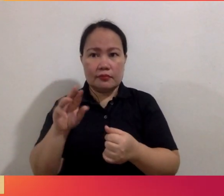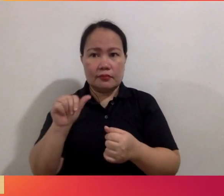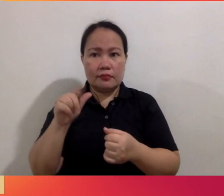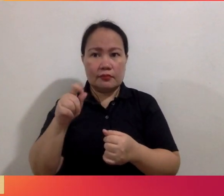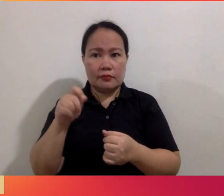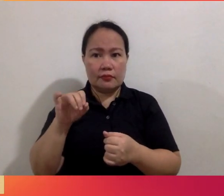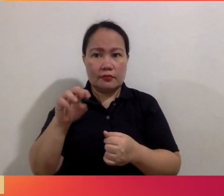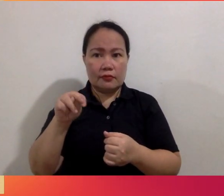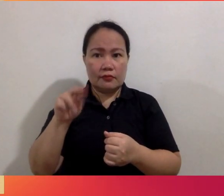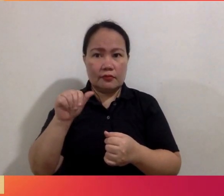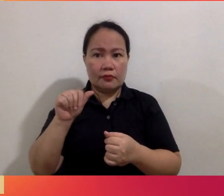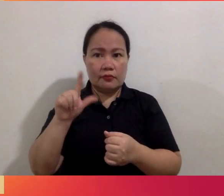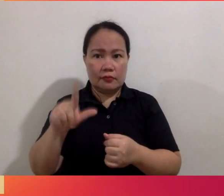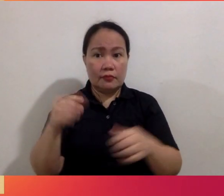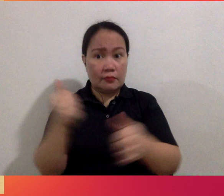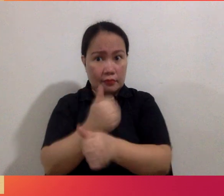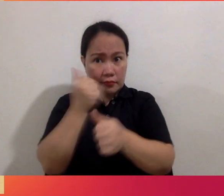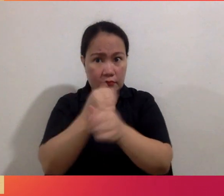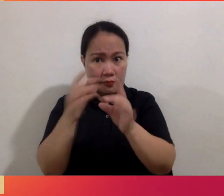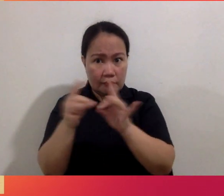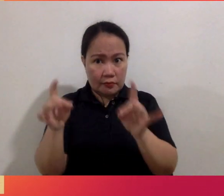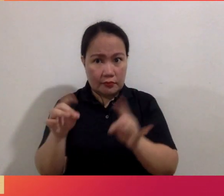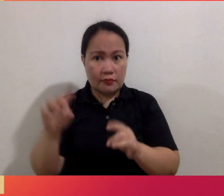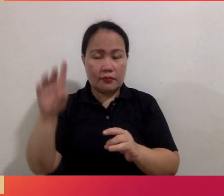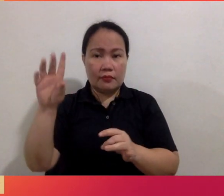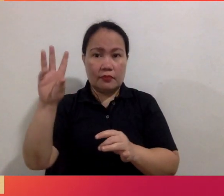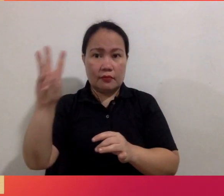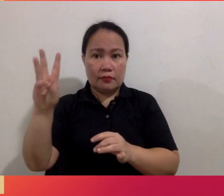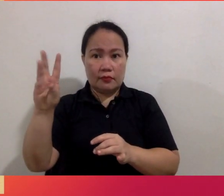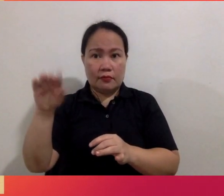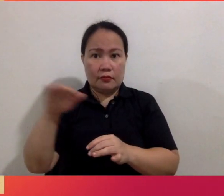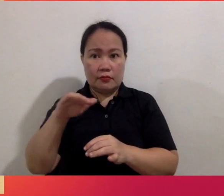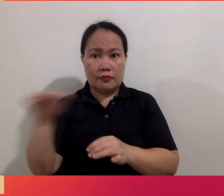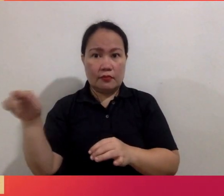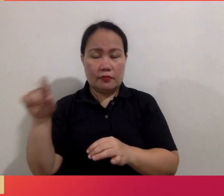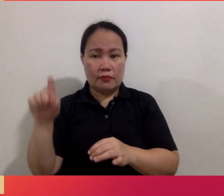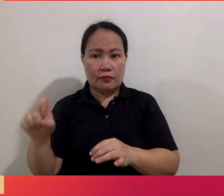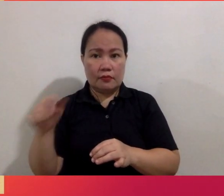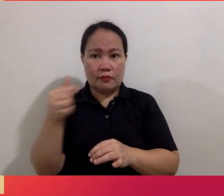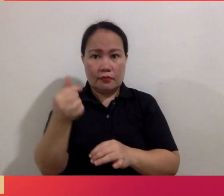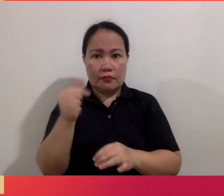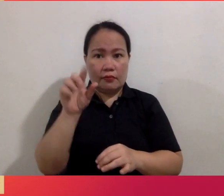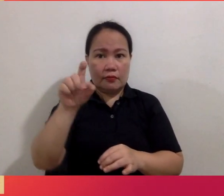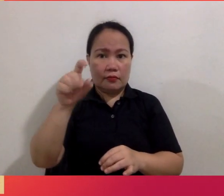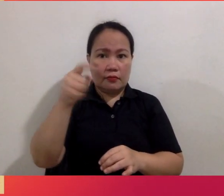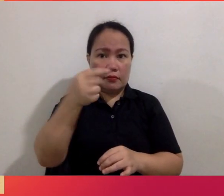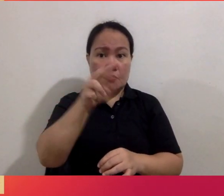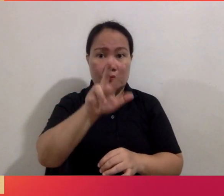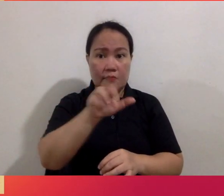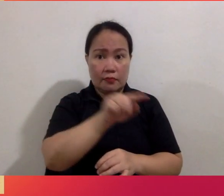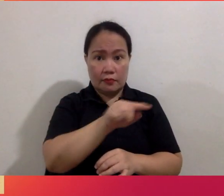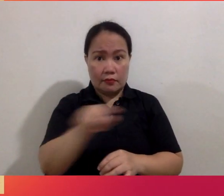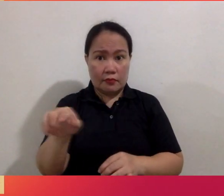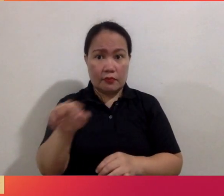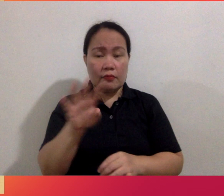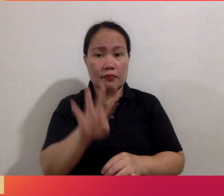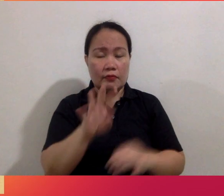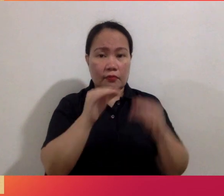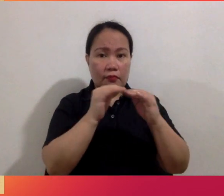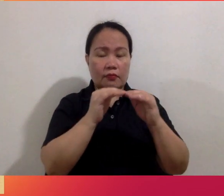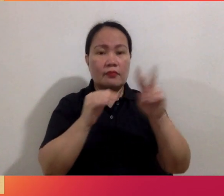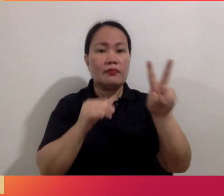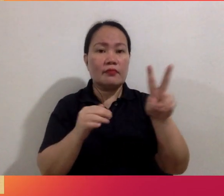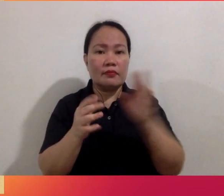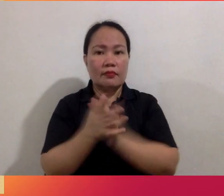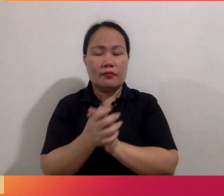So, solve the rational algebraic equation. We have 6 over x plus x minus 3 over 4 is equal to